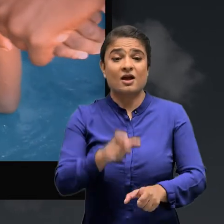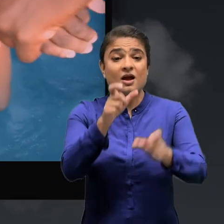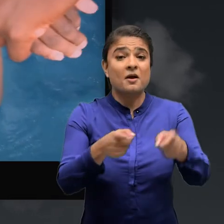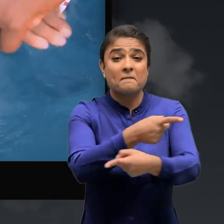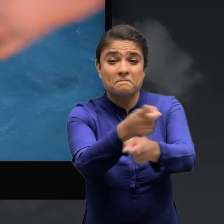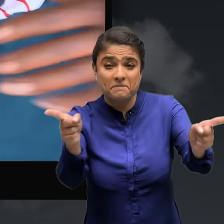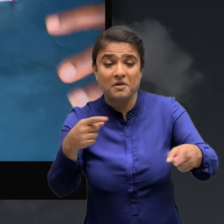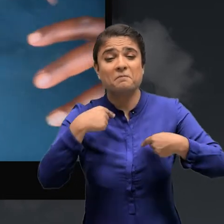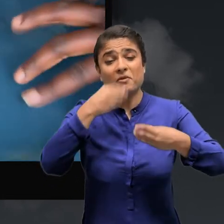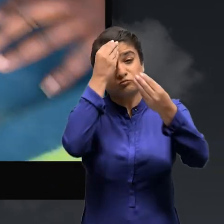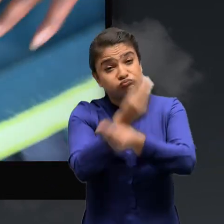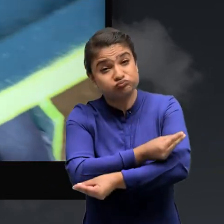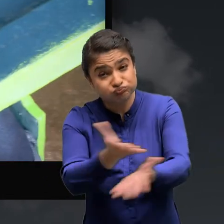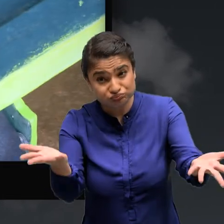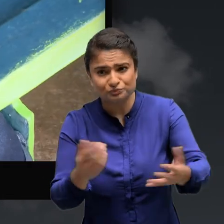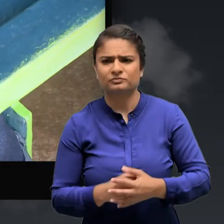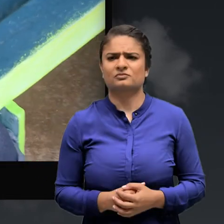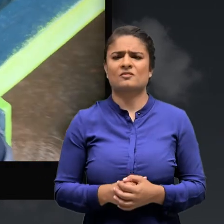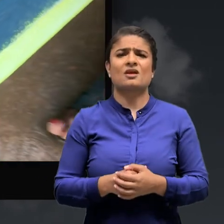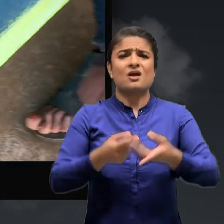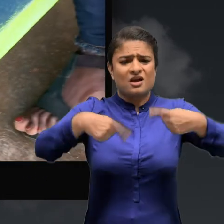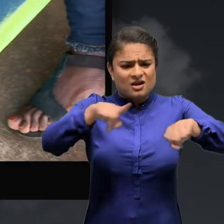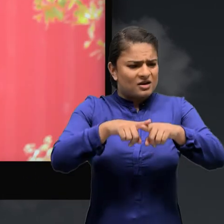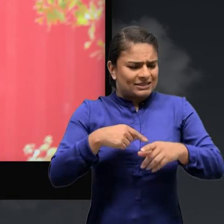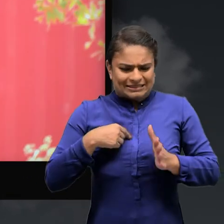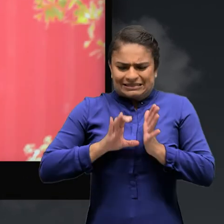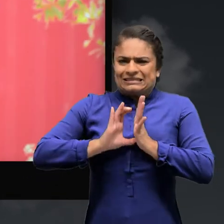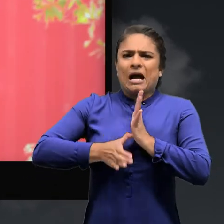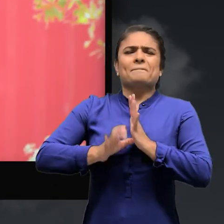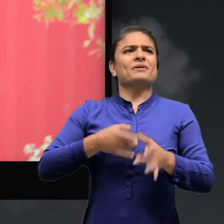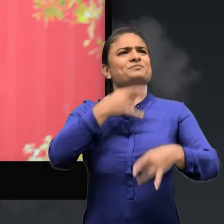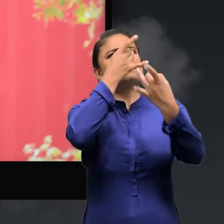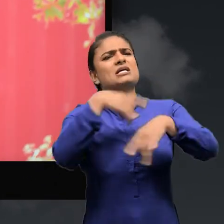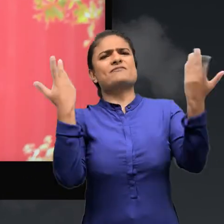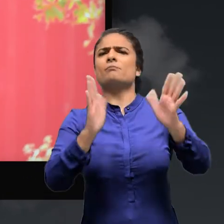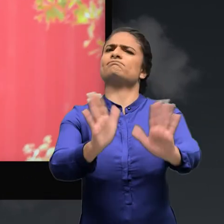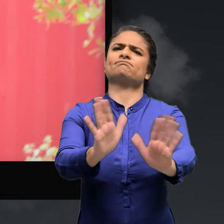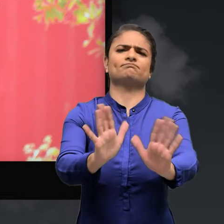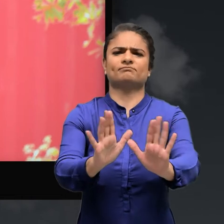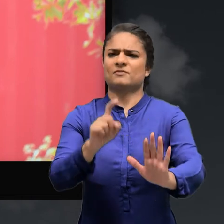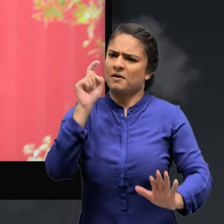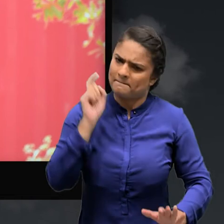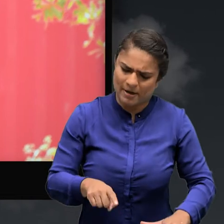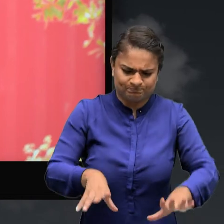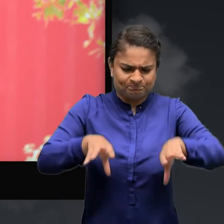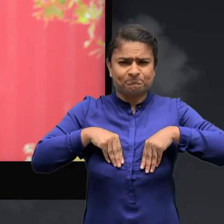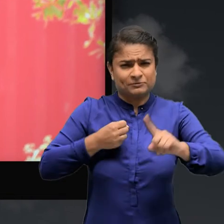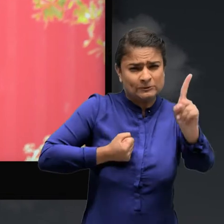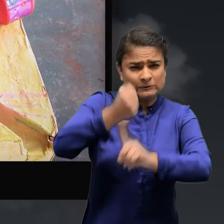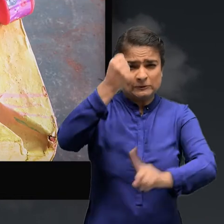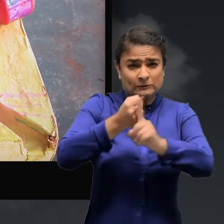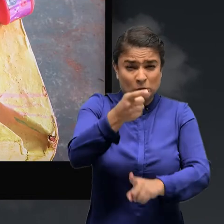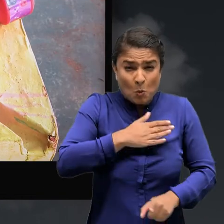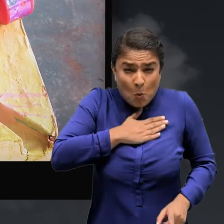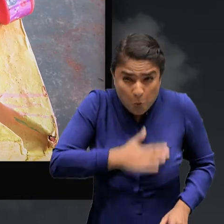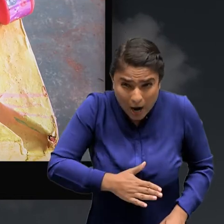My message to disabled people, you will never give up because you have a disabled. You must fight until you